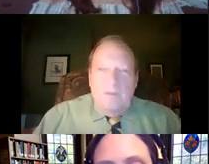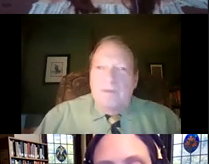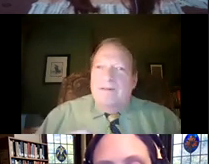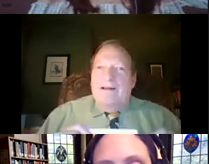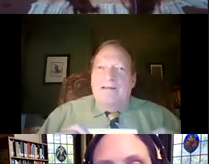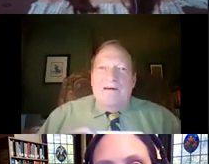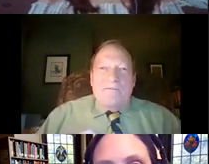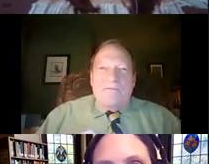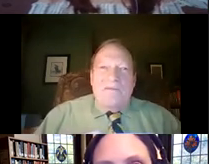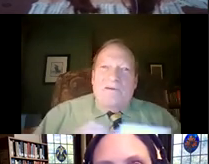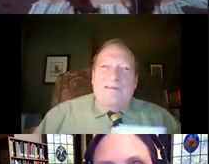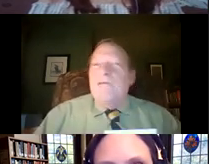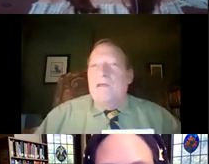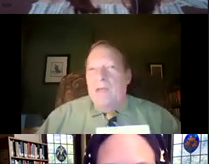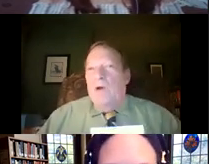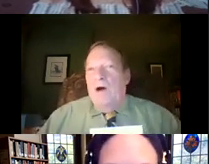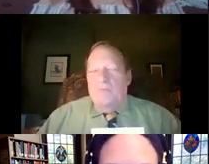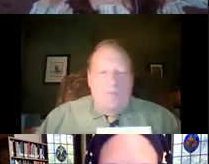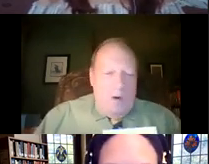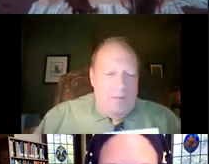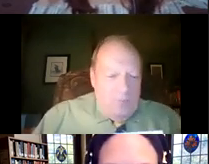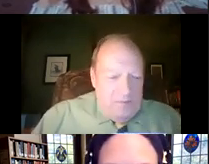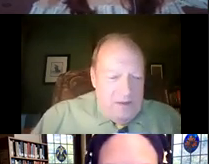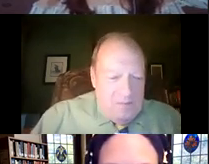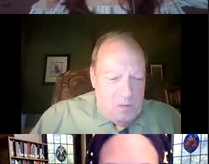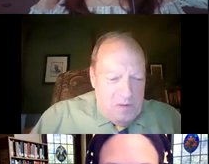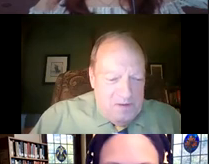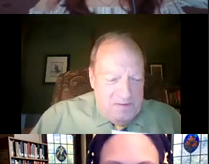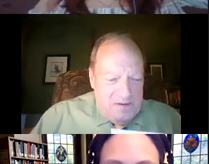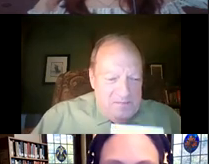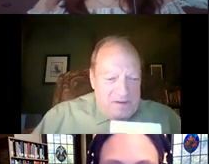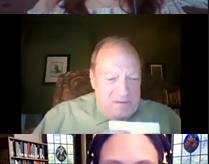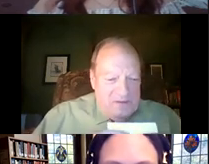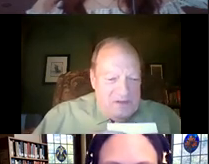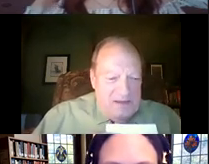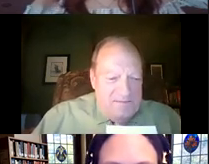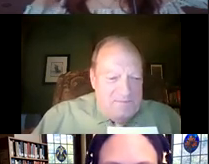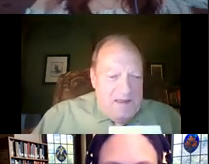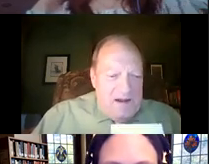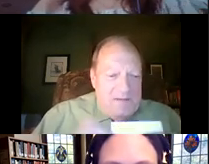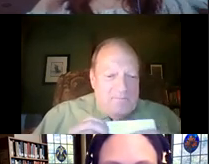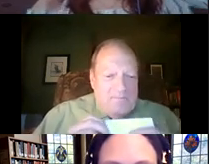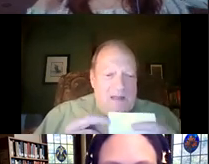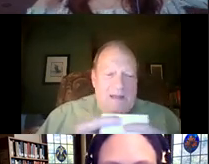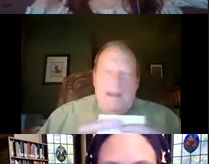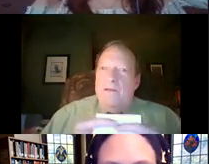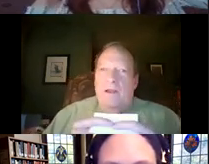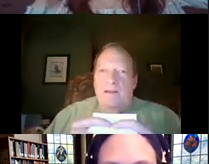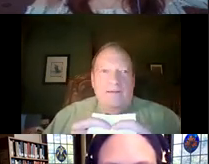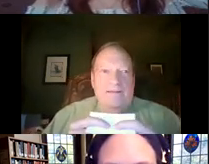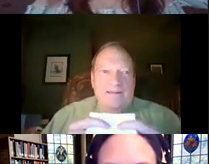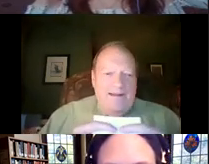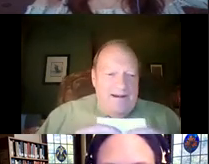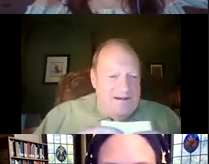1969, 70, 71. It paid off to have been born before the baby boom, I must say. At any